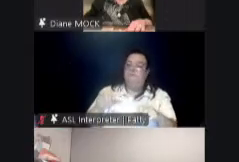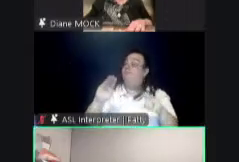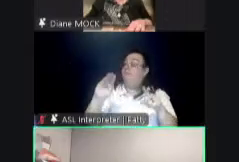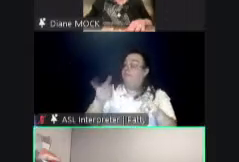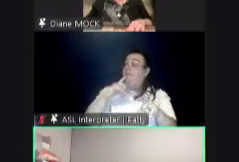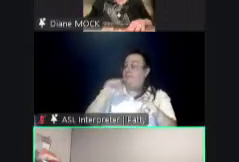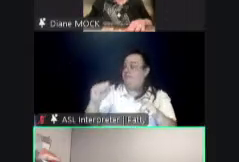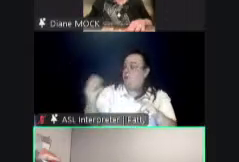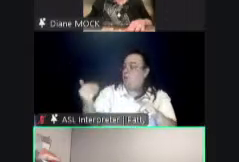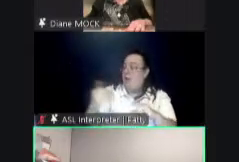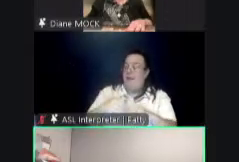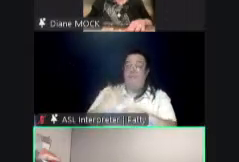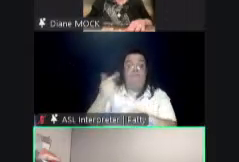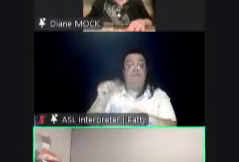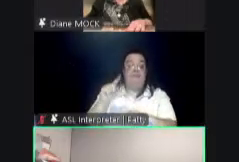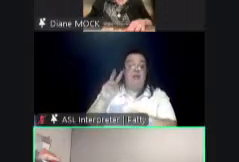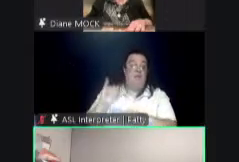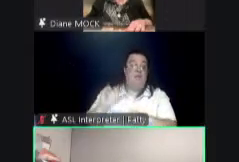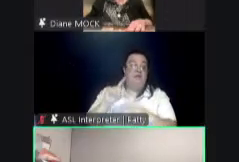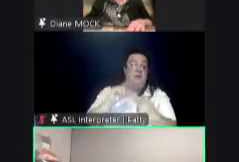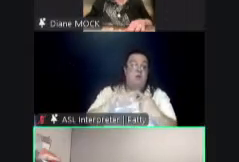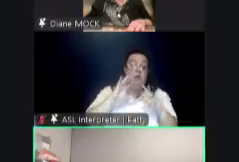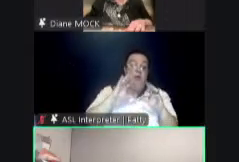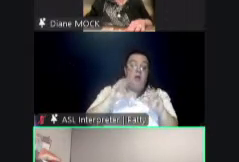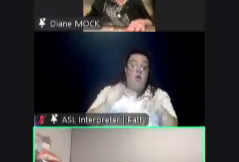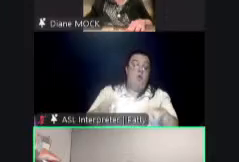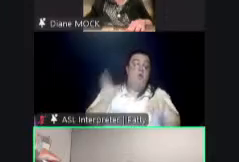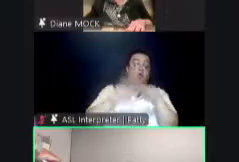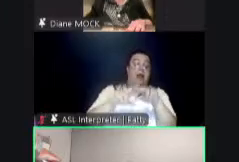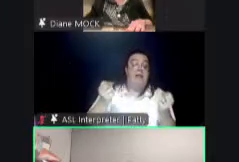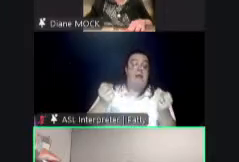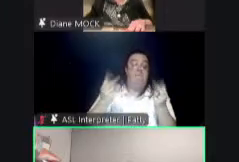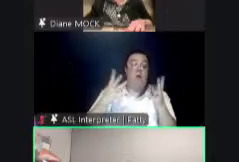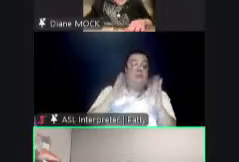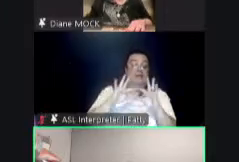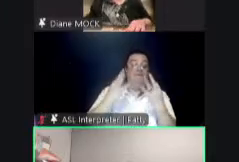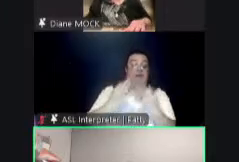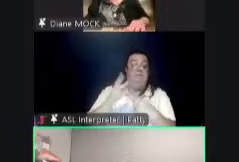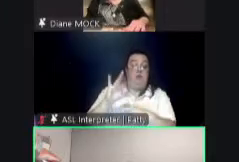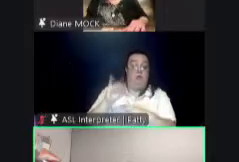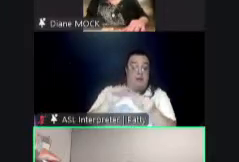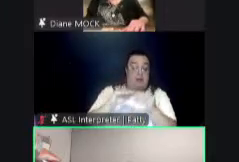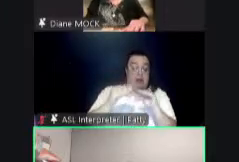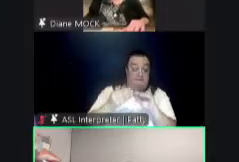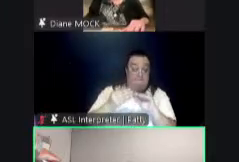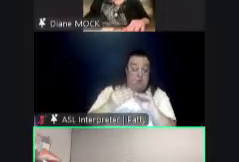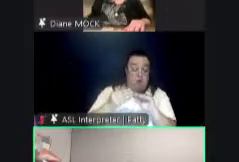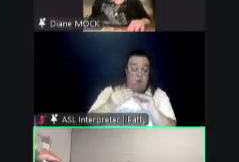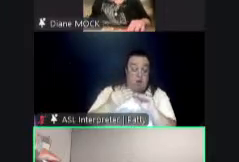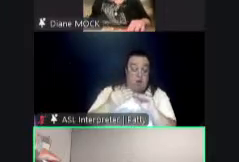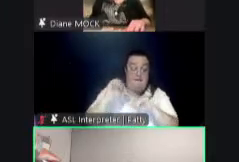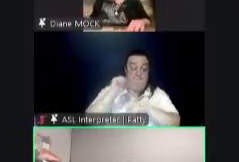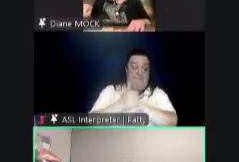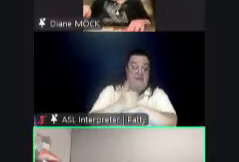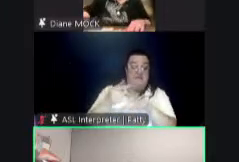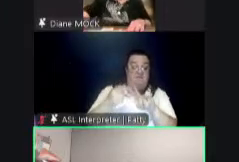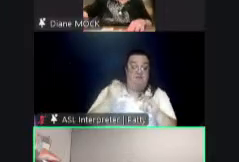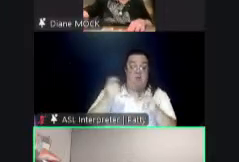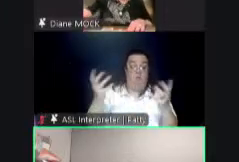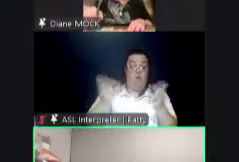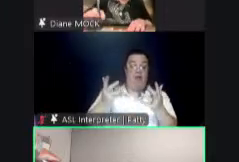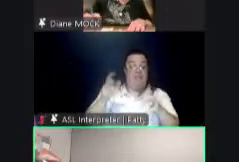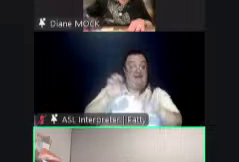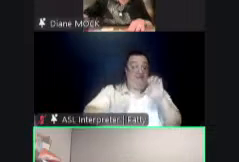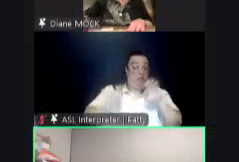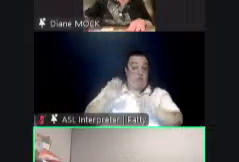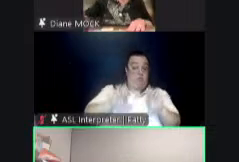To raise the multifamily unit number based off of what their valuations are, number